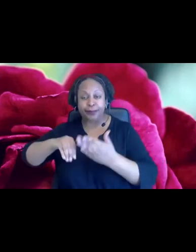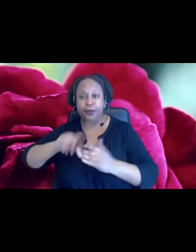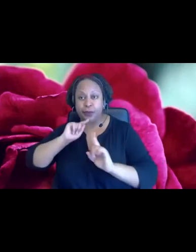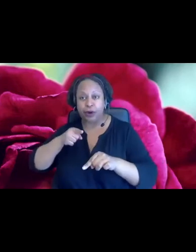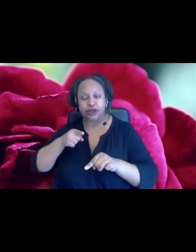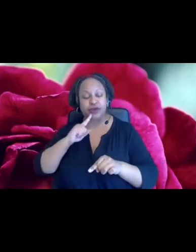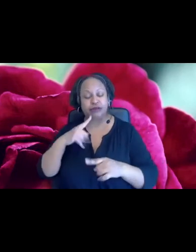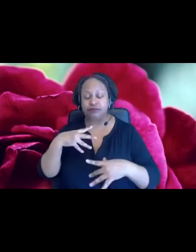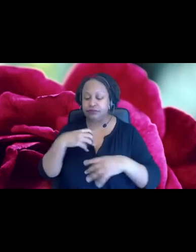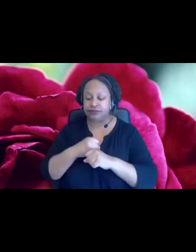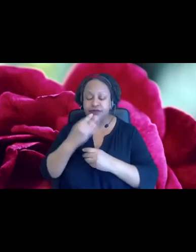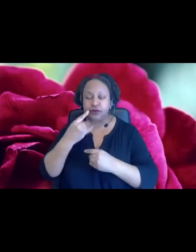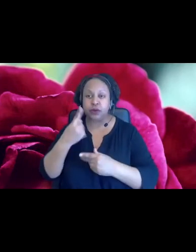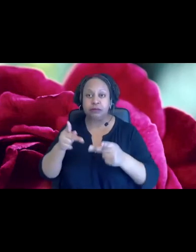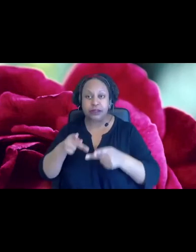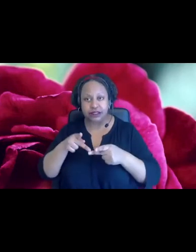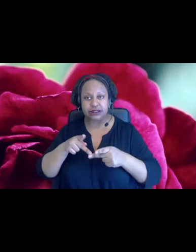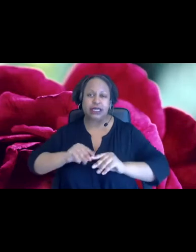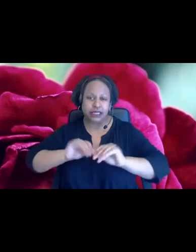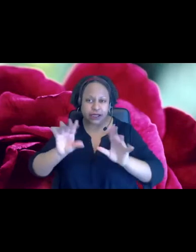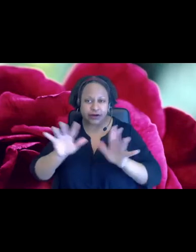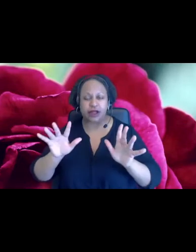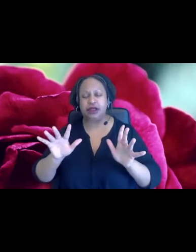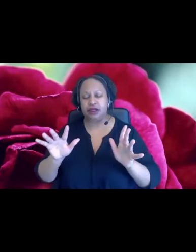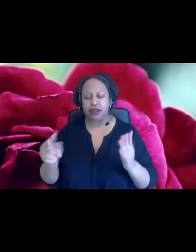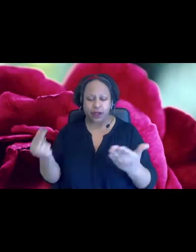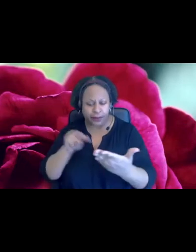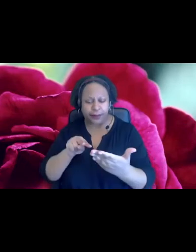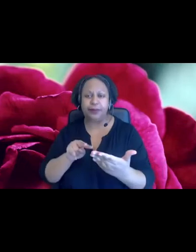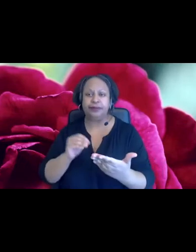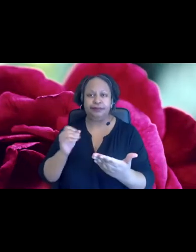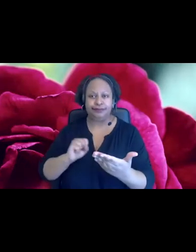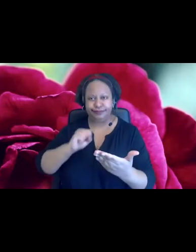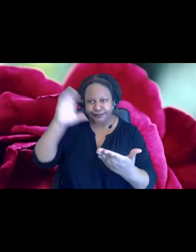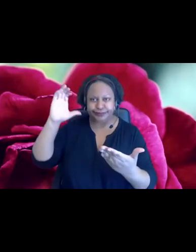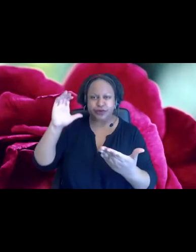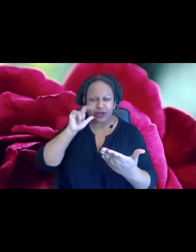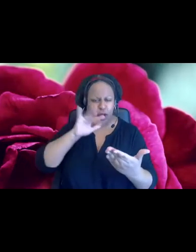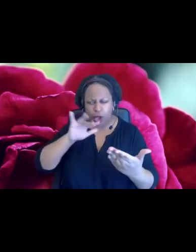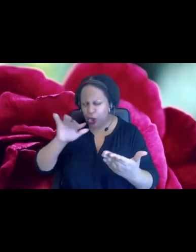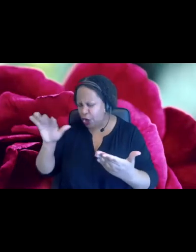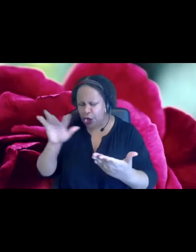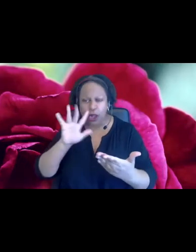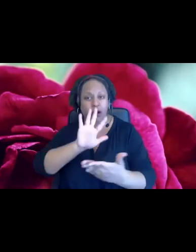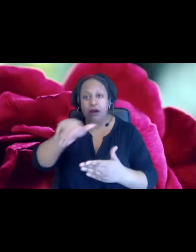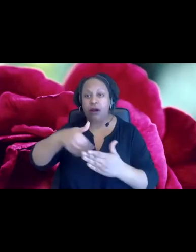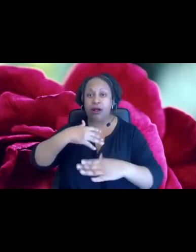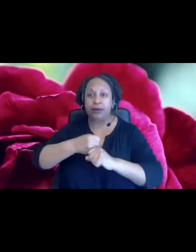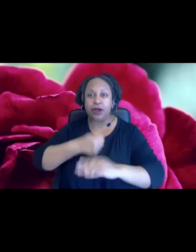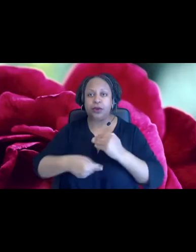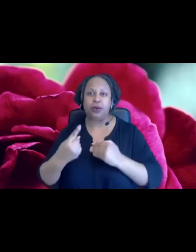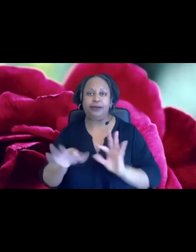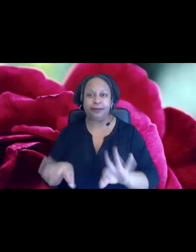all in one place, gave some clarification so that you don't have to go searching all over, or your